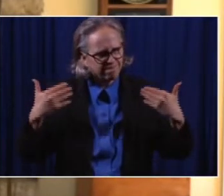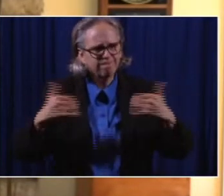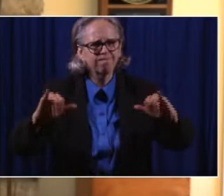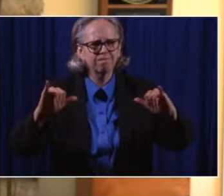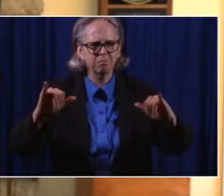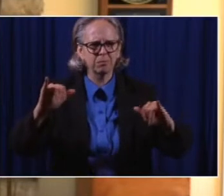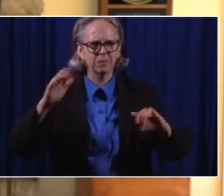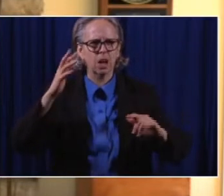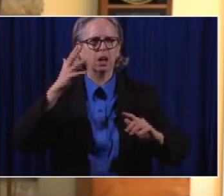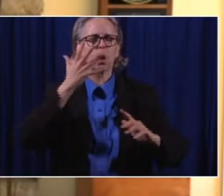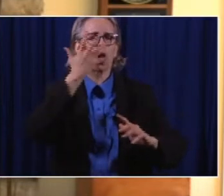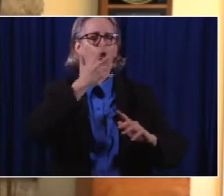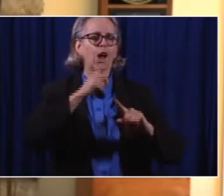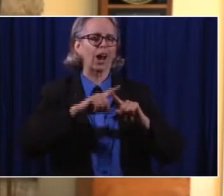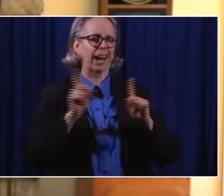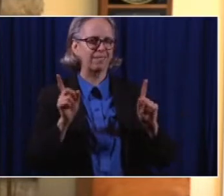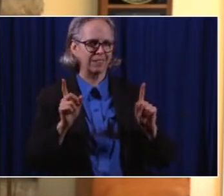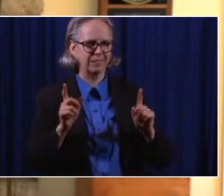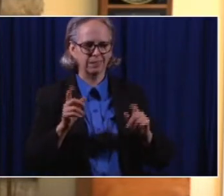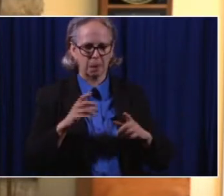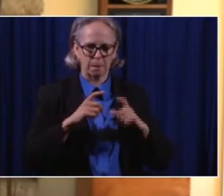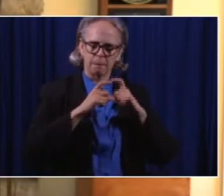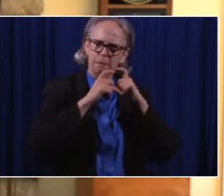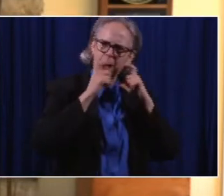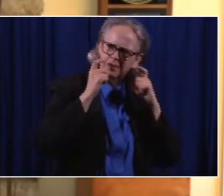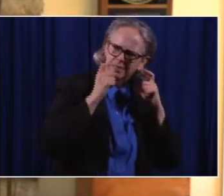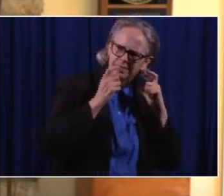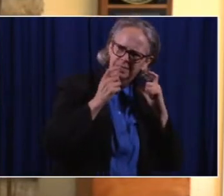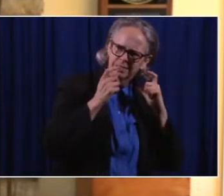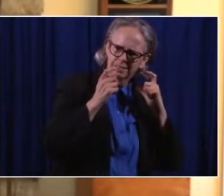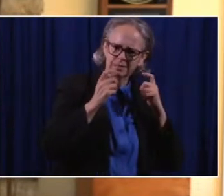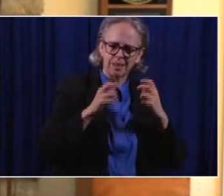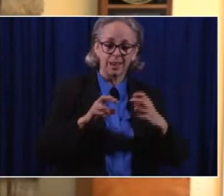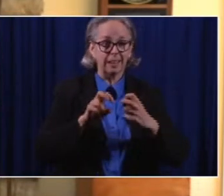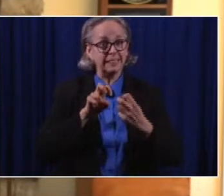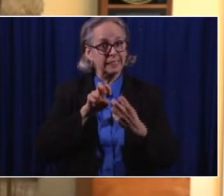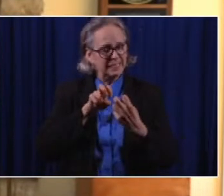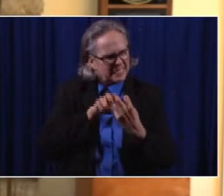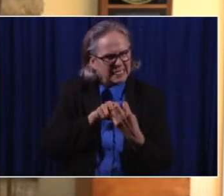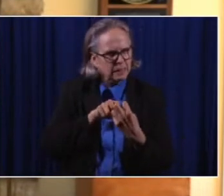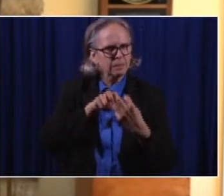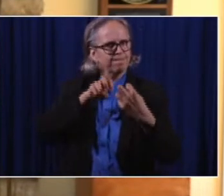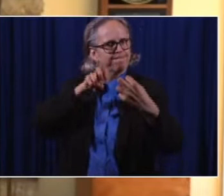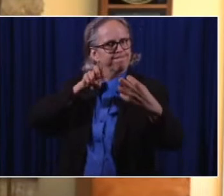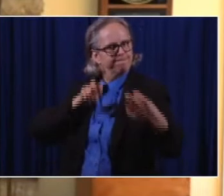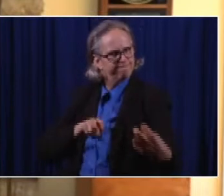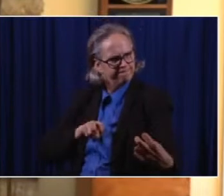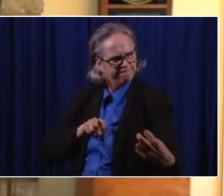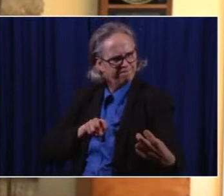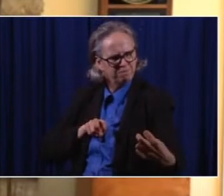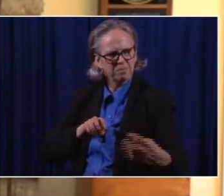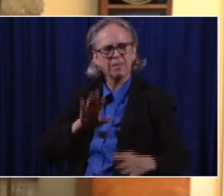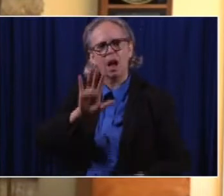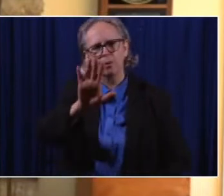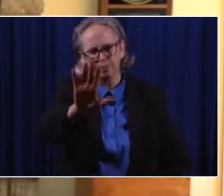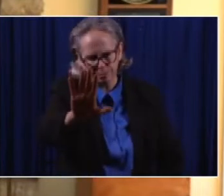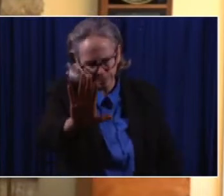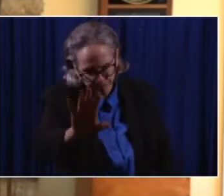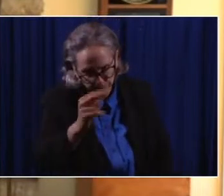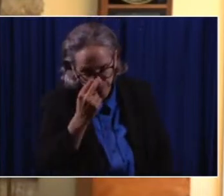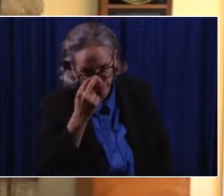wearing a mask. We have to do them with some distance. So it's not a never,